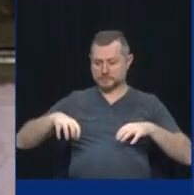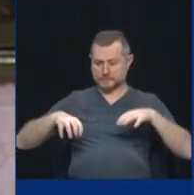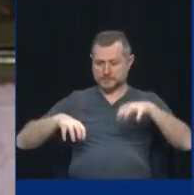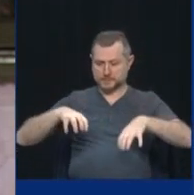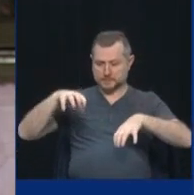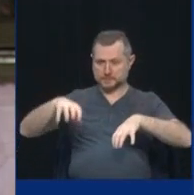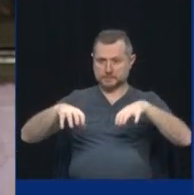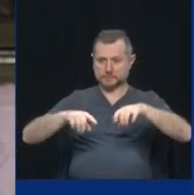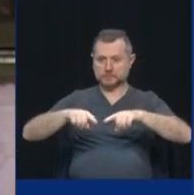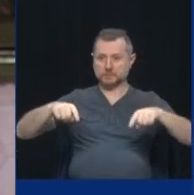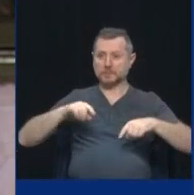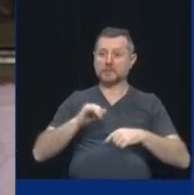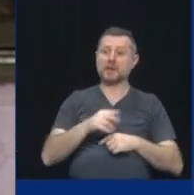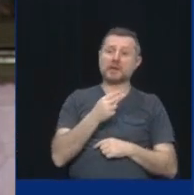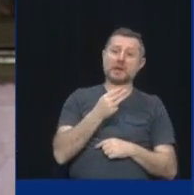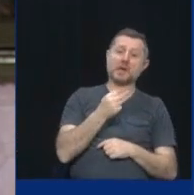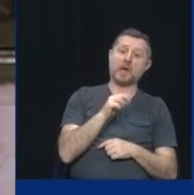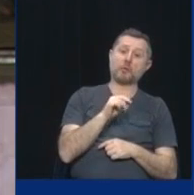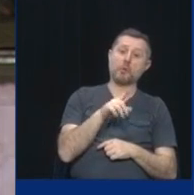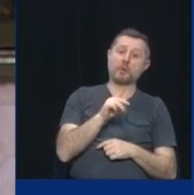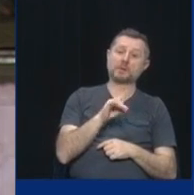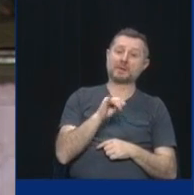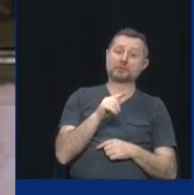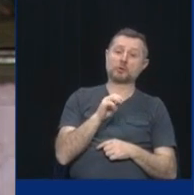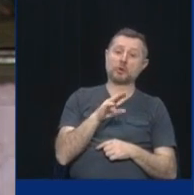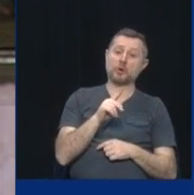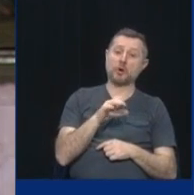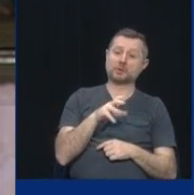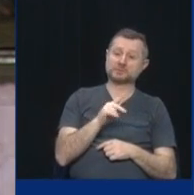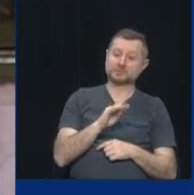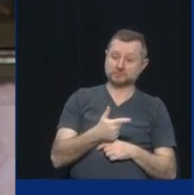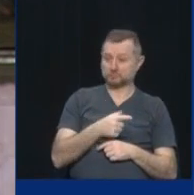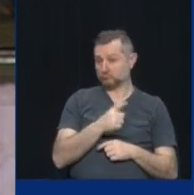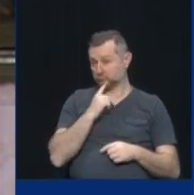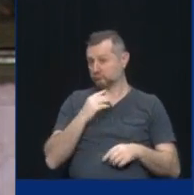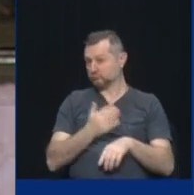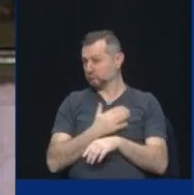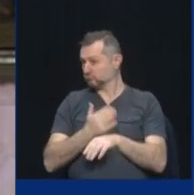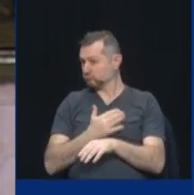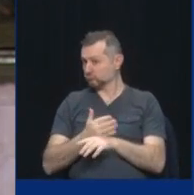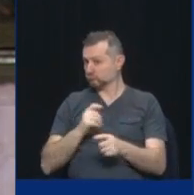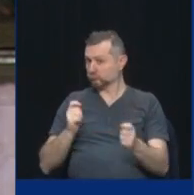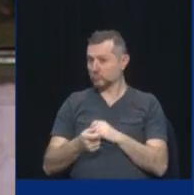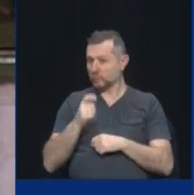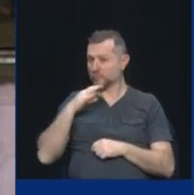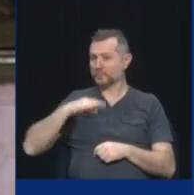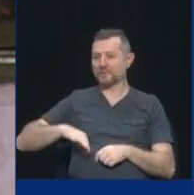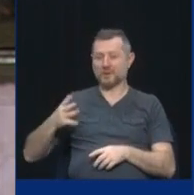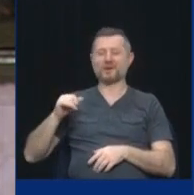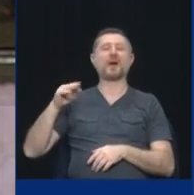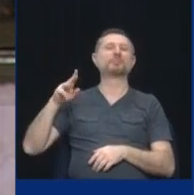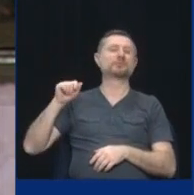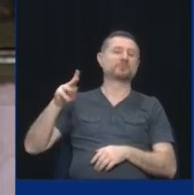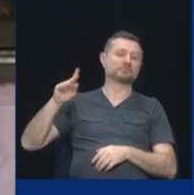at Harold Interlocking, you know who that helped? Amtrak. You know who paid? We